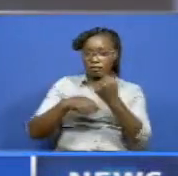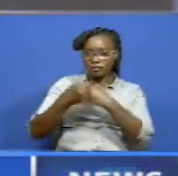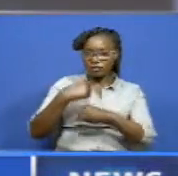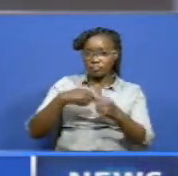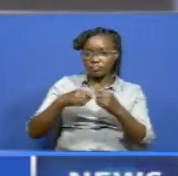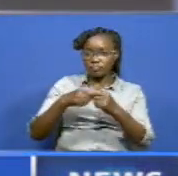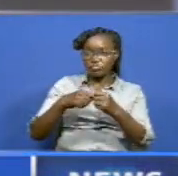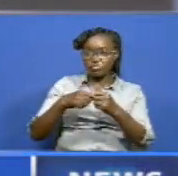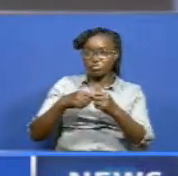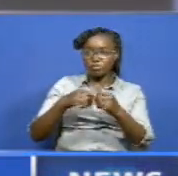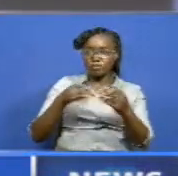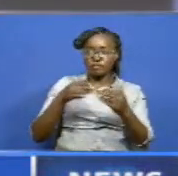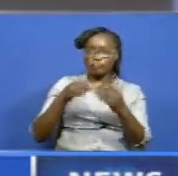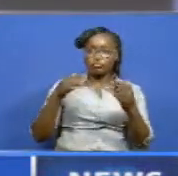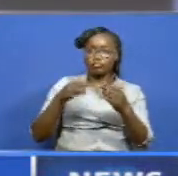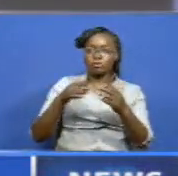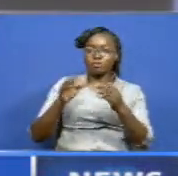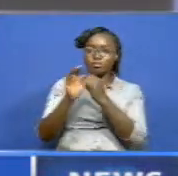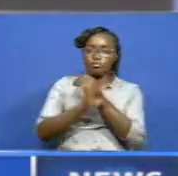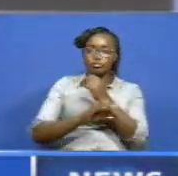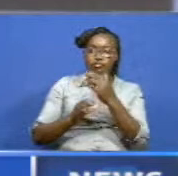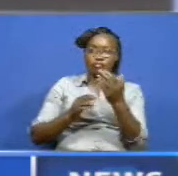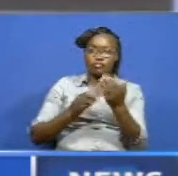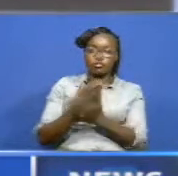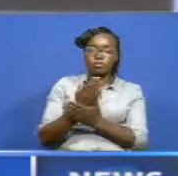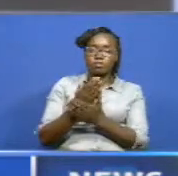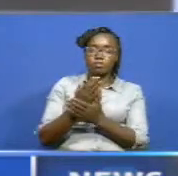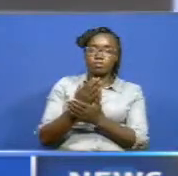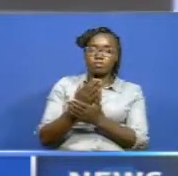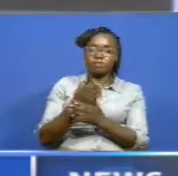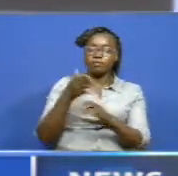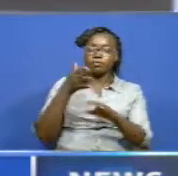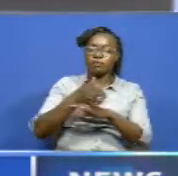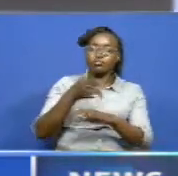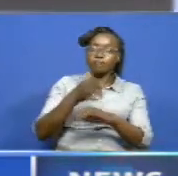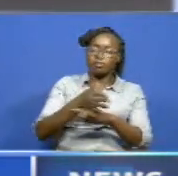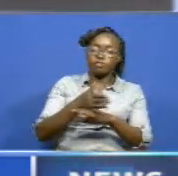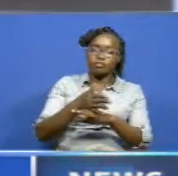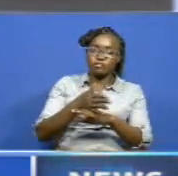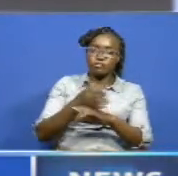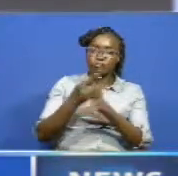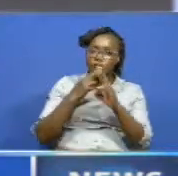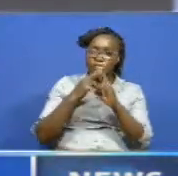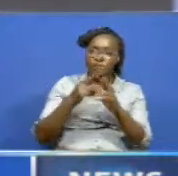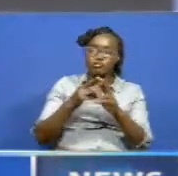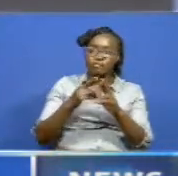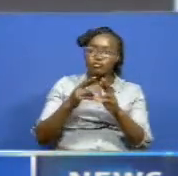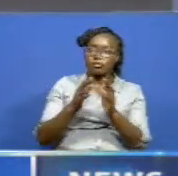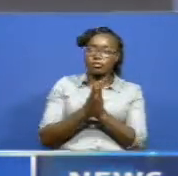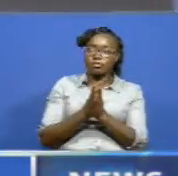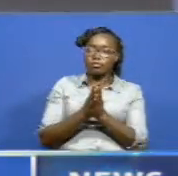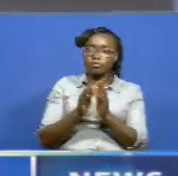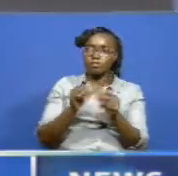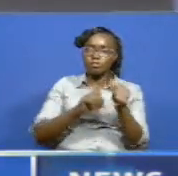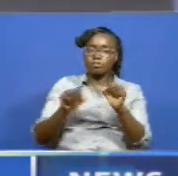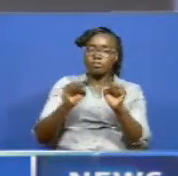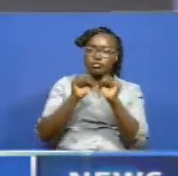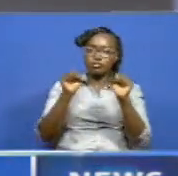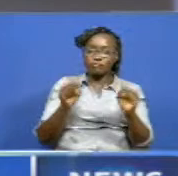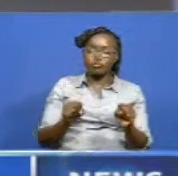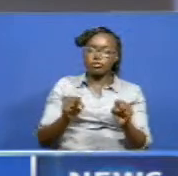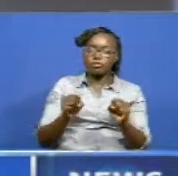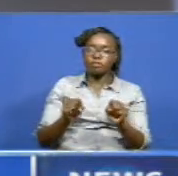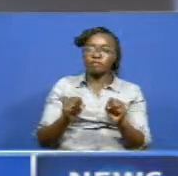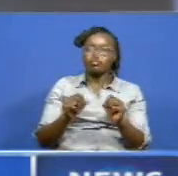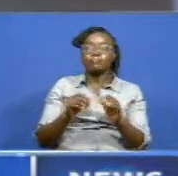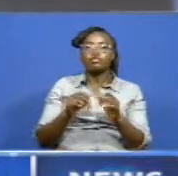to counter an attack on the country through unfounded allegations by one Christian Road about systematic cover-up